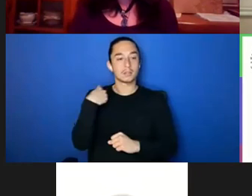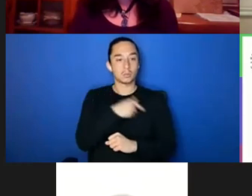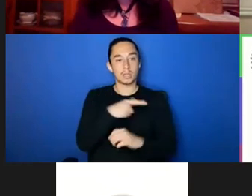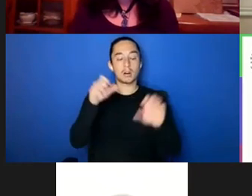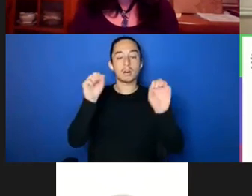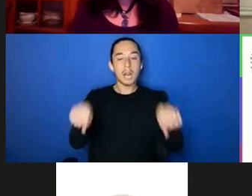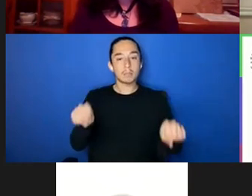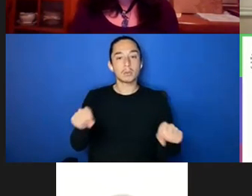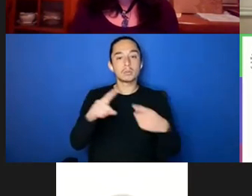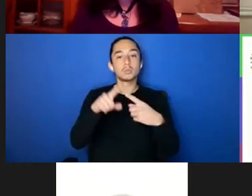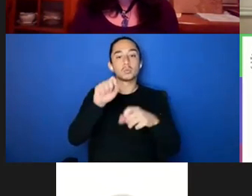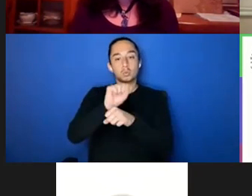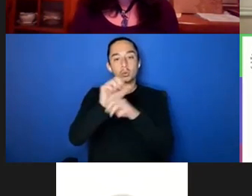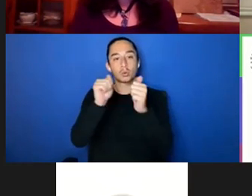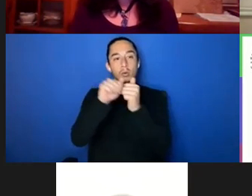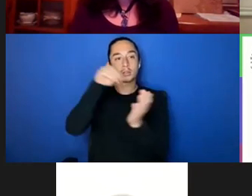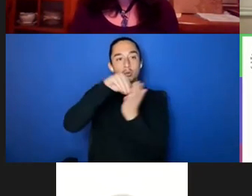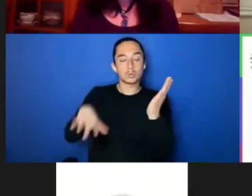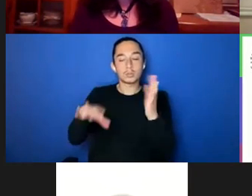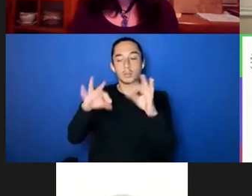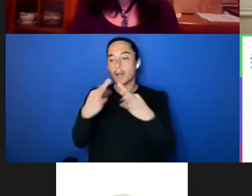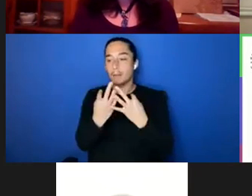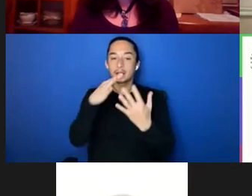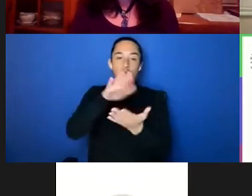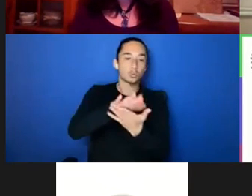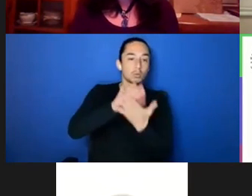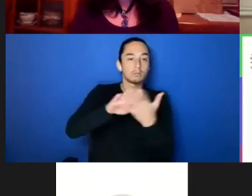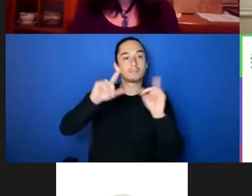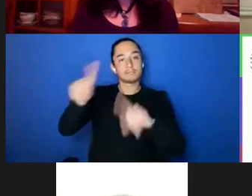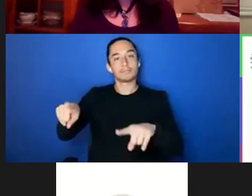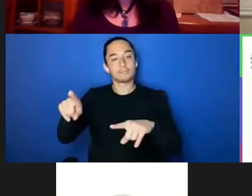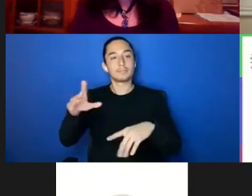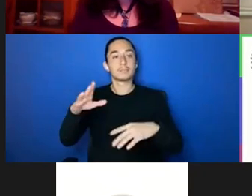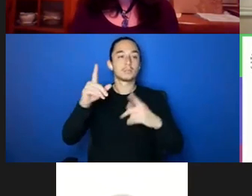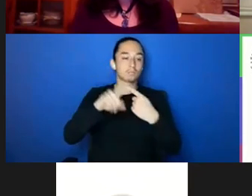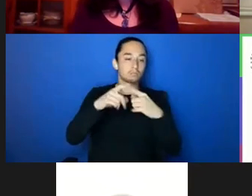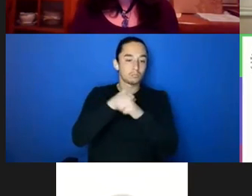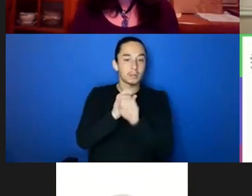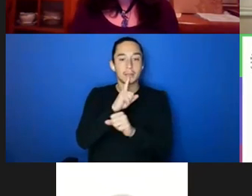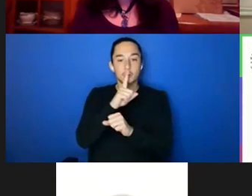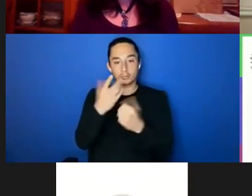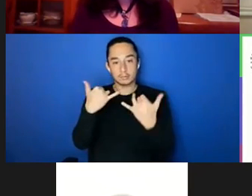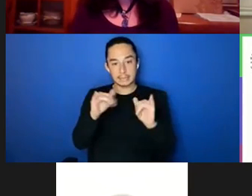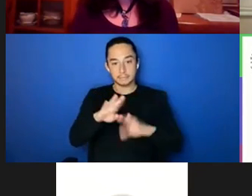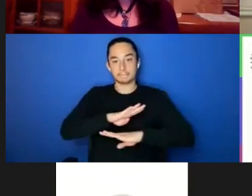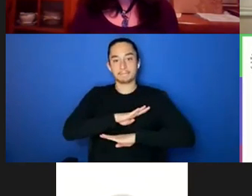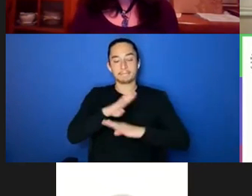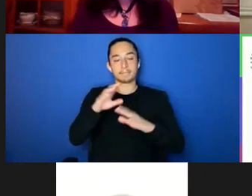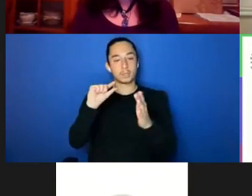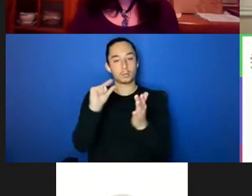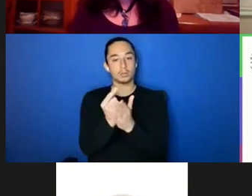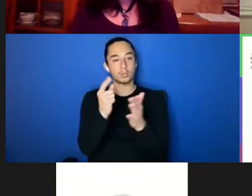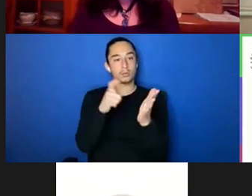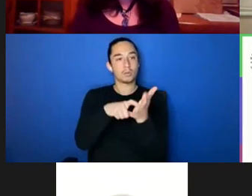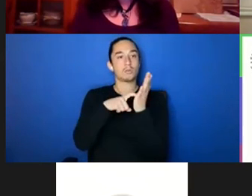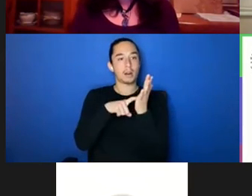able to work with the students, the families, and the schools that they attend abroad to make sure that they're meeting the graduation